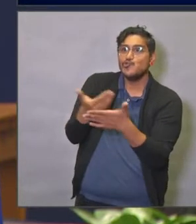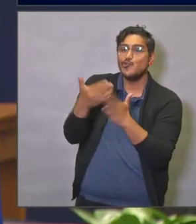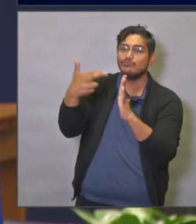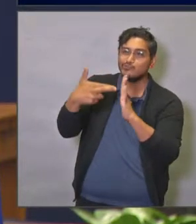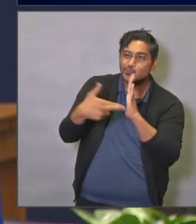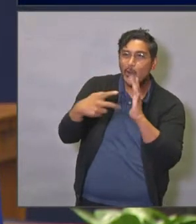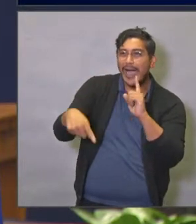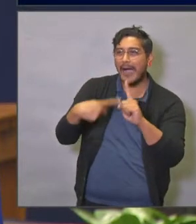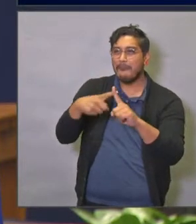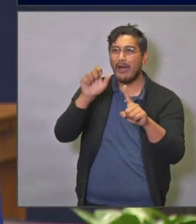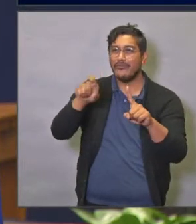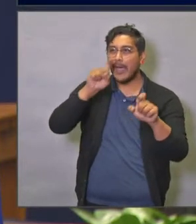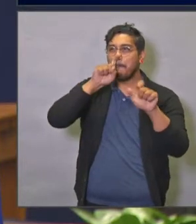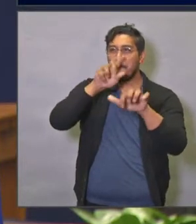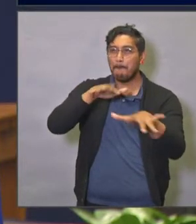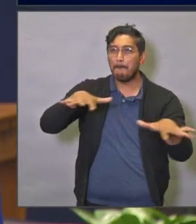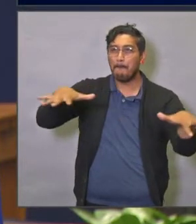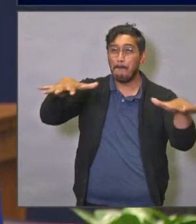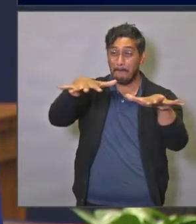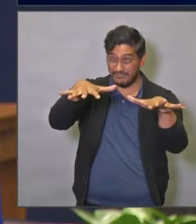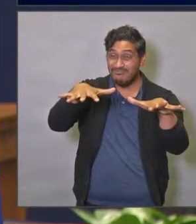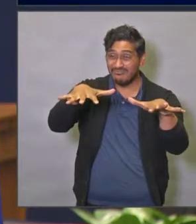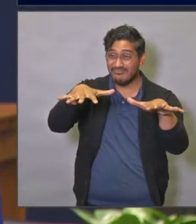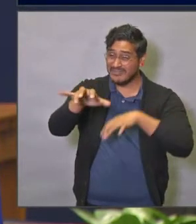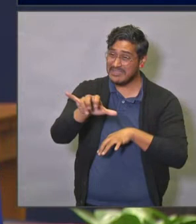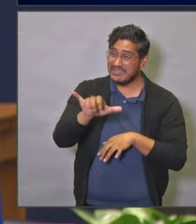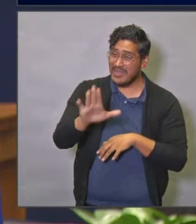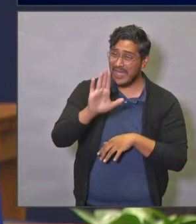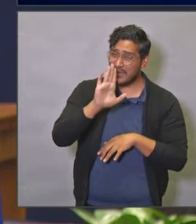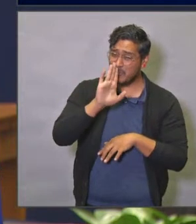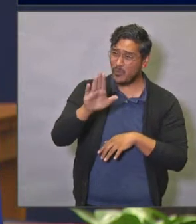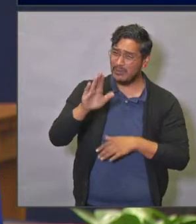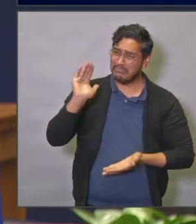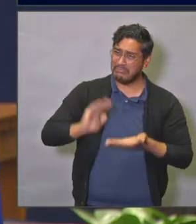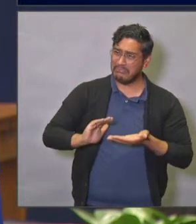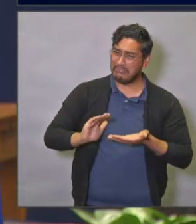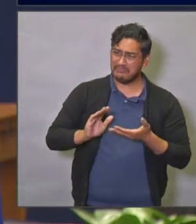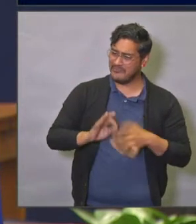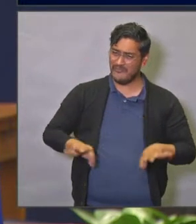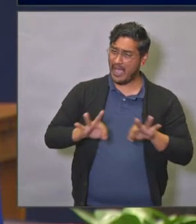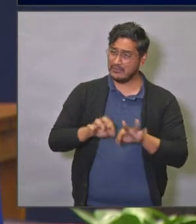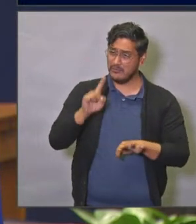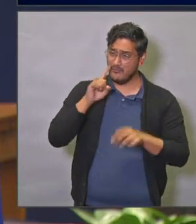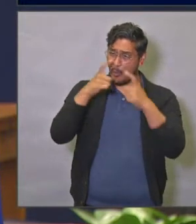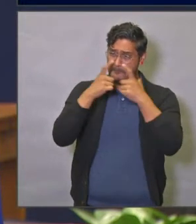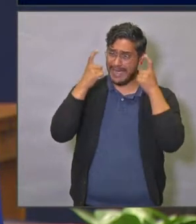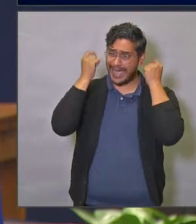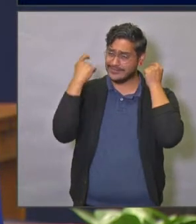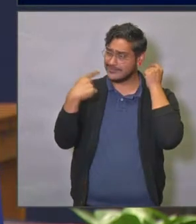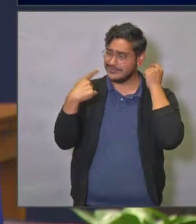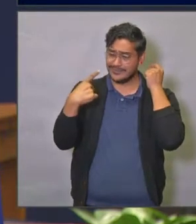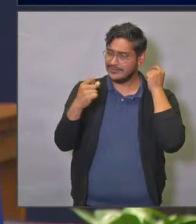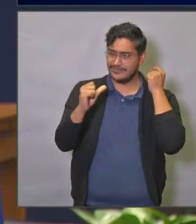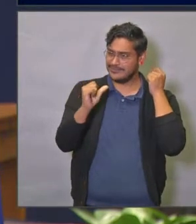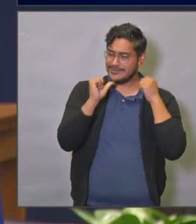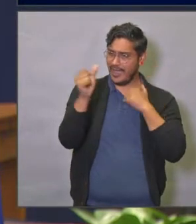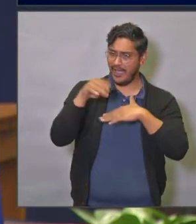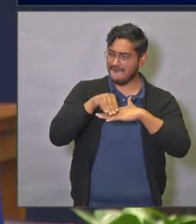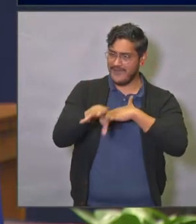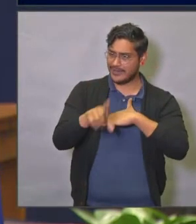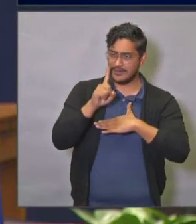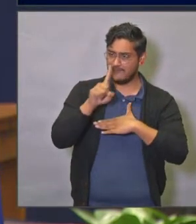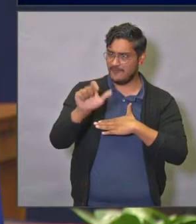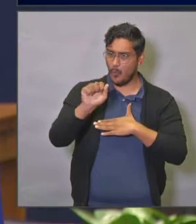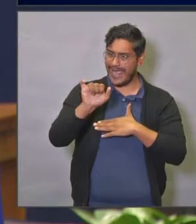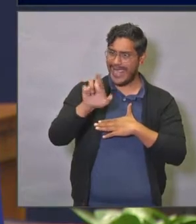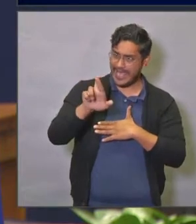a significant spread, does that really undercut the value of wearing masks? Because masks are not nearly as effective in keeping